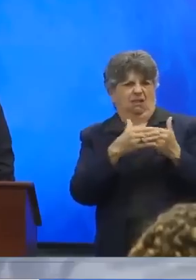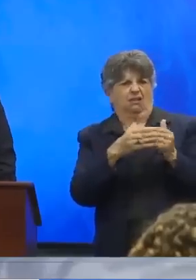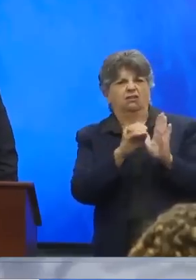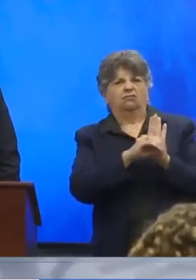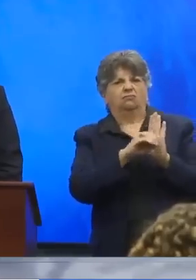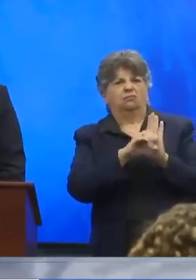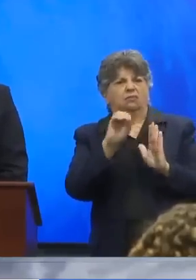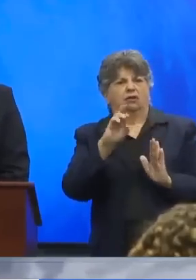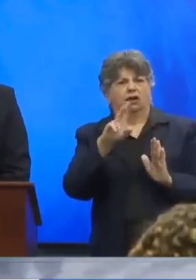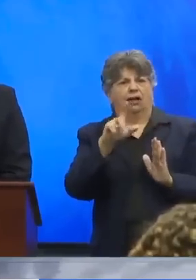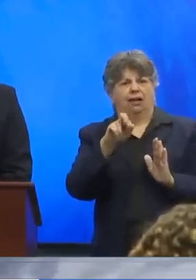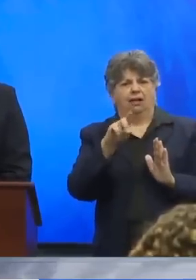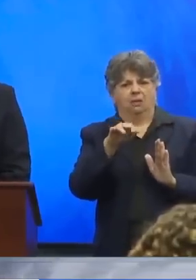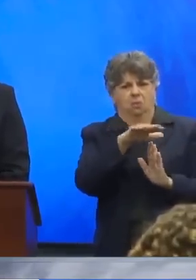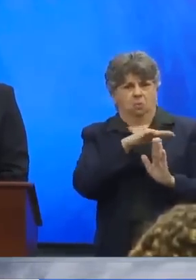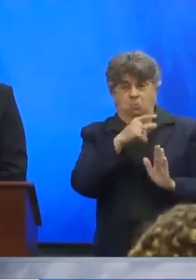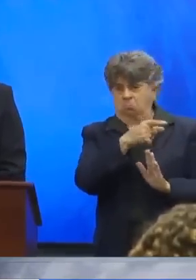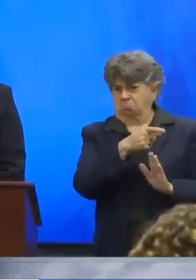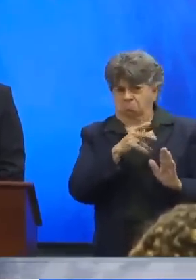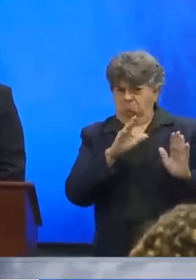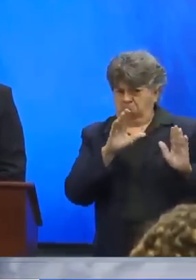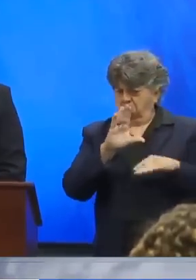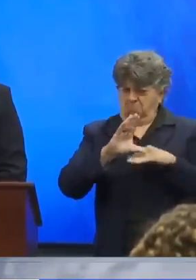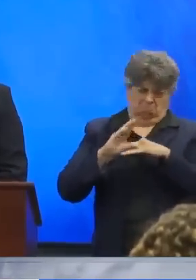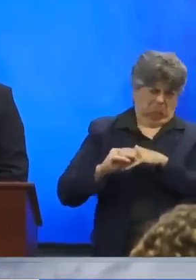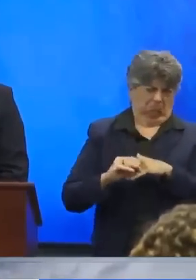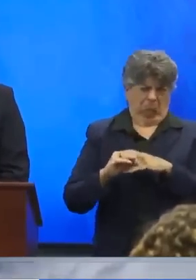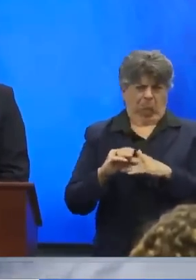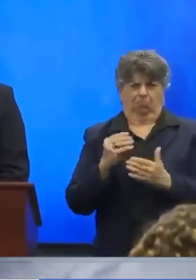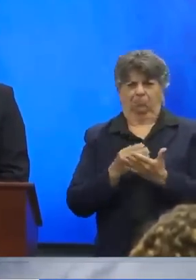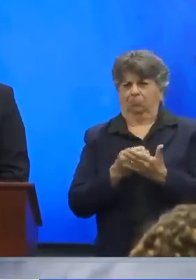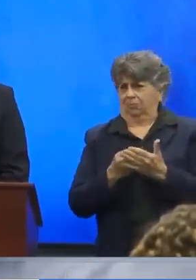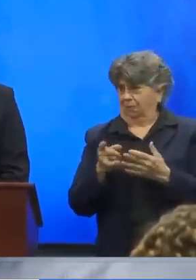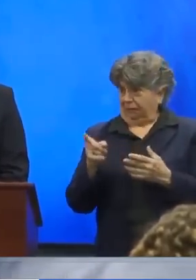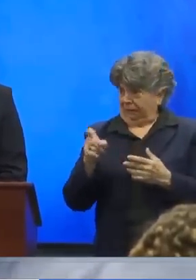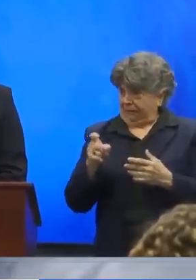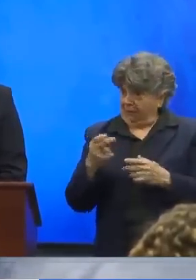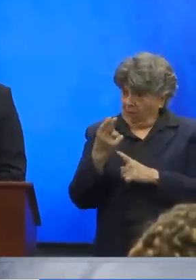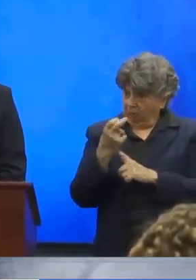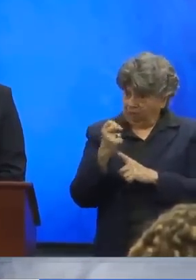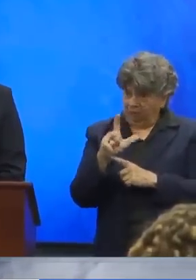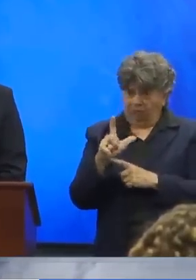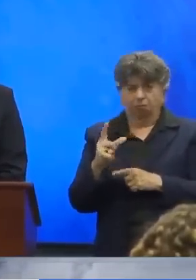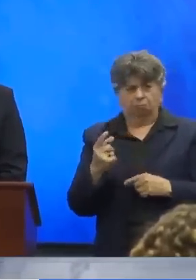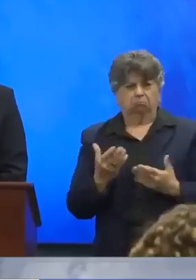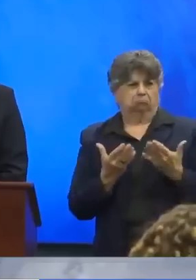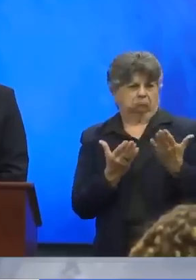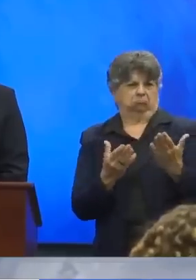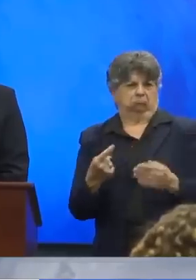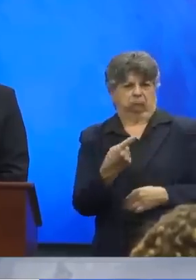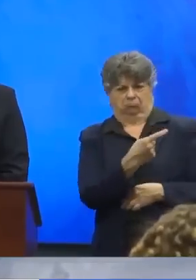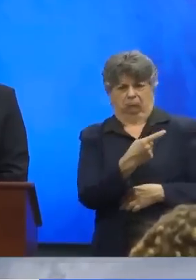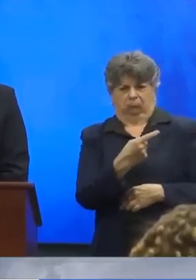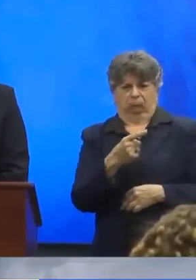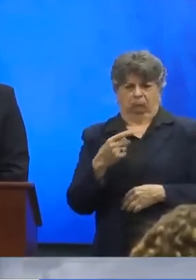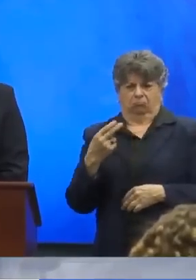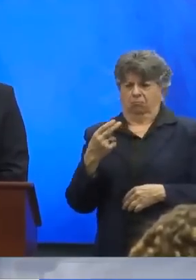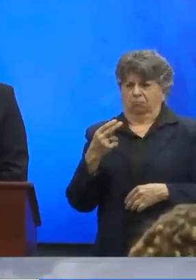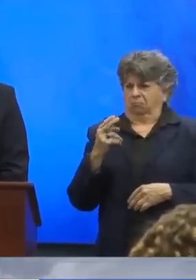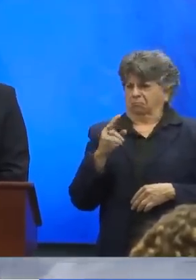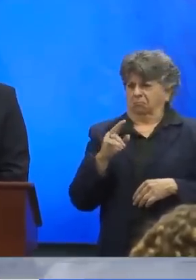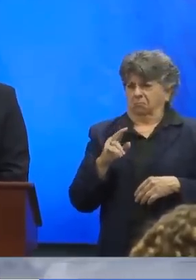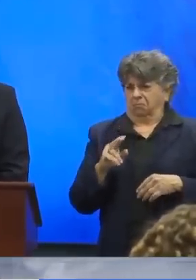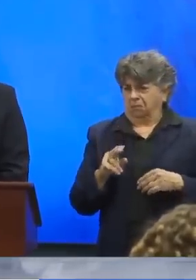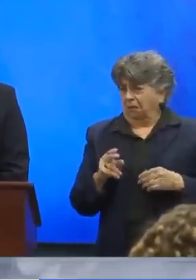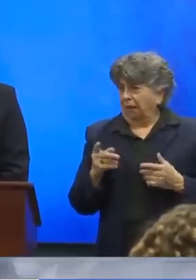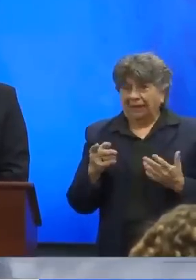If you cannot, Kathy will talk about shelters. Head to a shelter, head to a friend and family. But we will lose power.